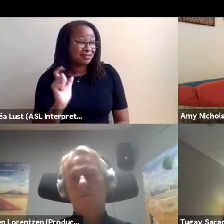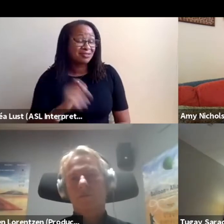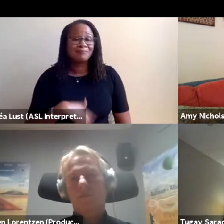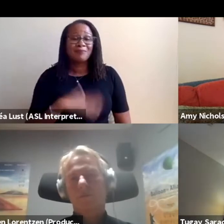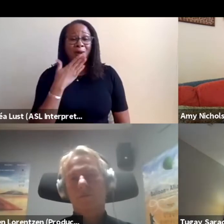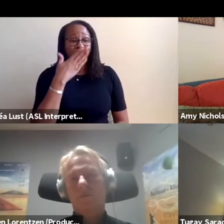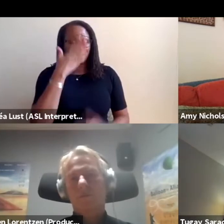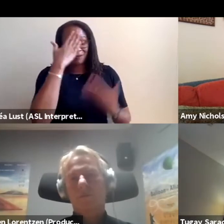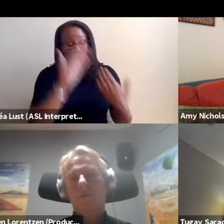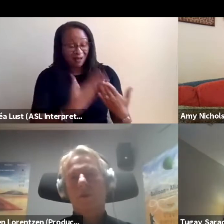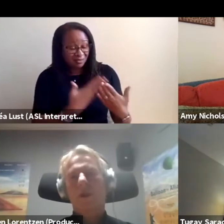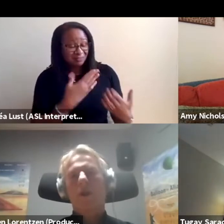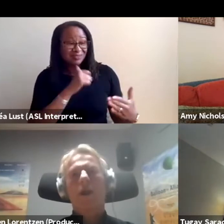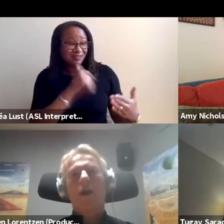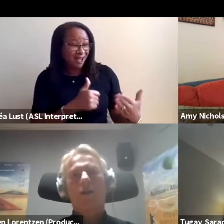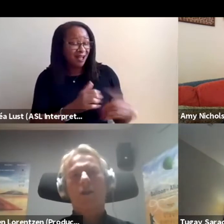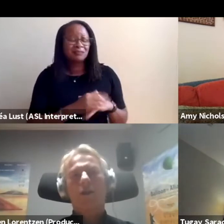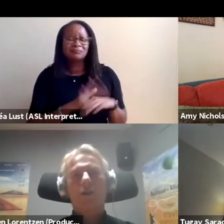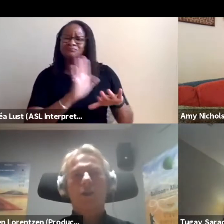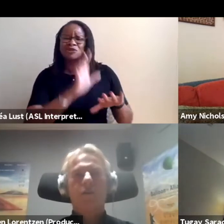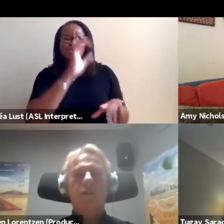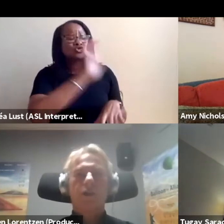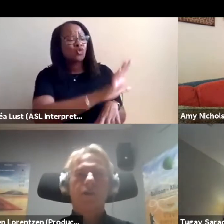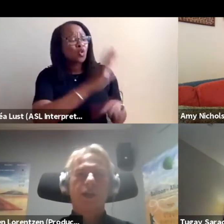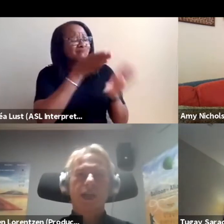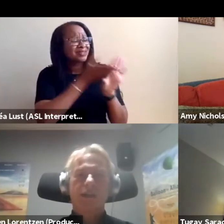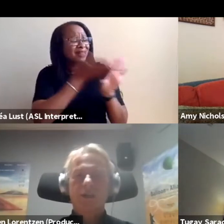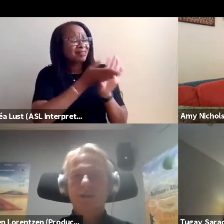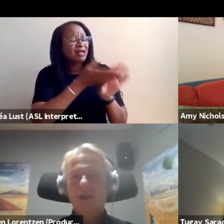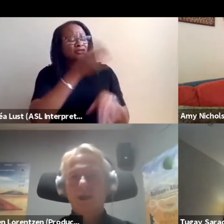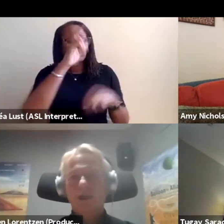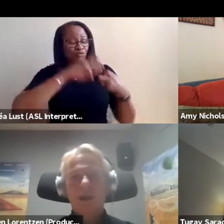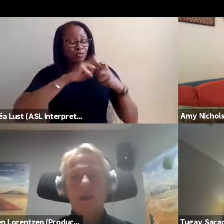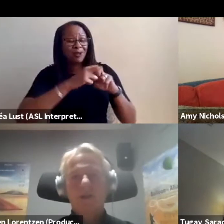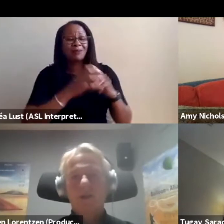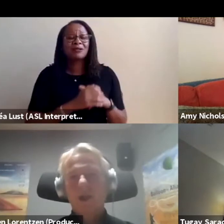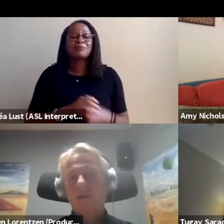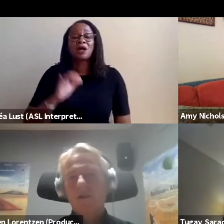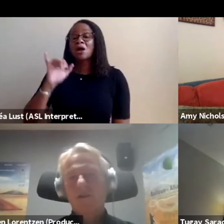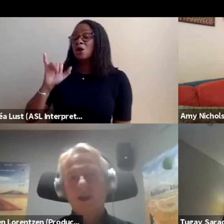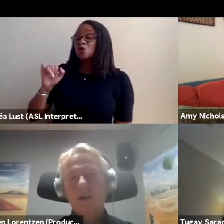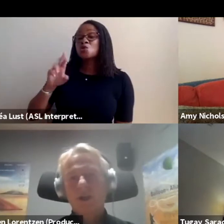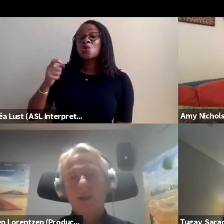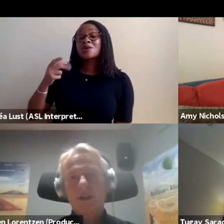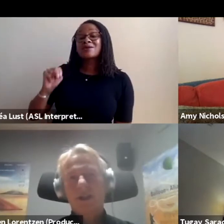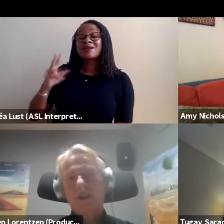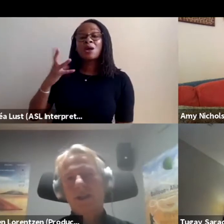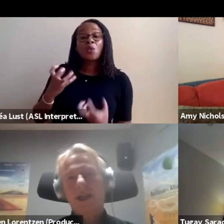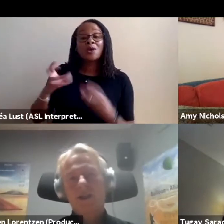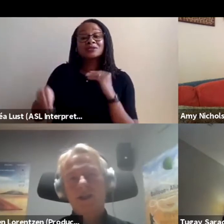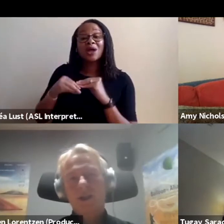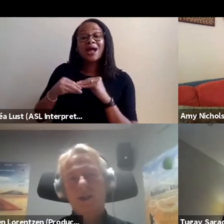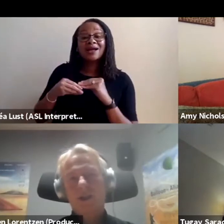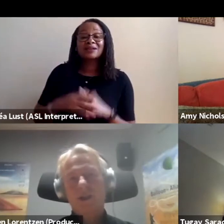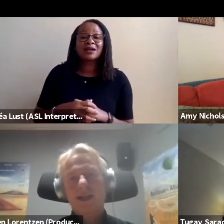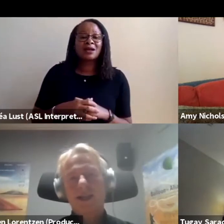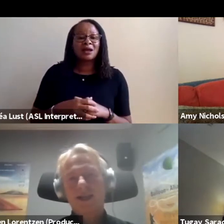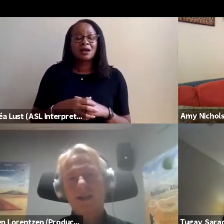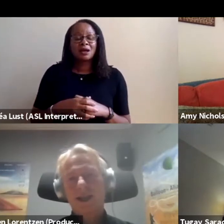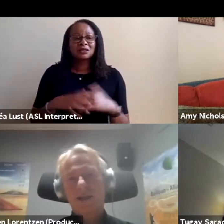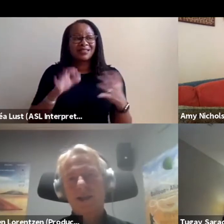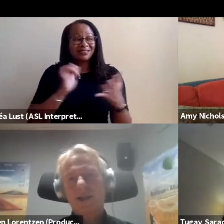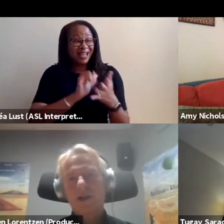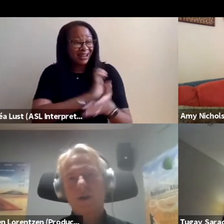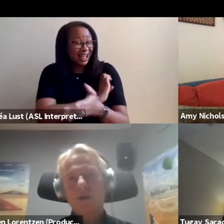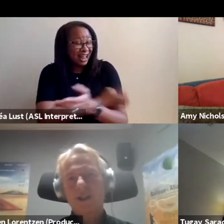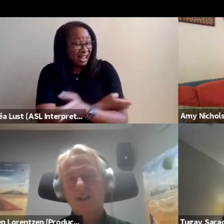problem. And to have them, if I can add something, I just would add very quickly that the energy Seyran is